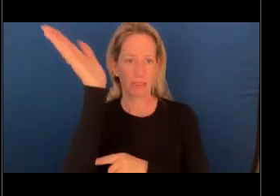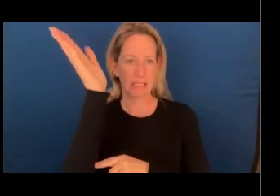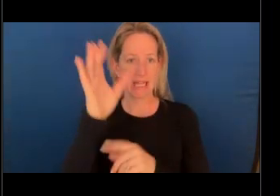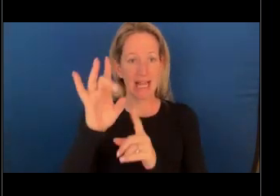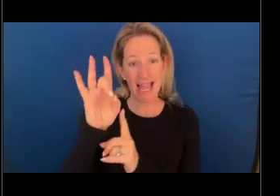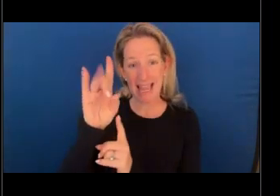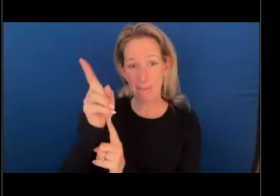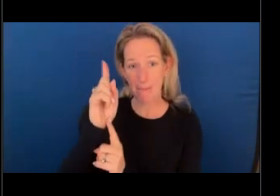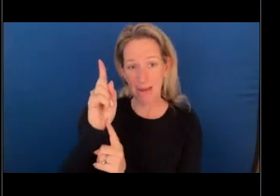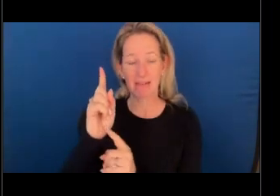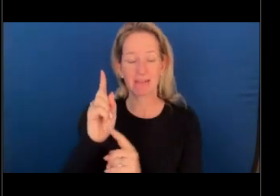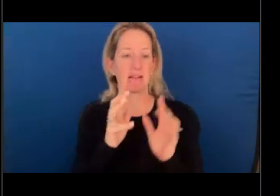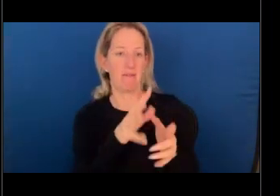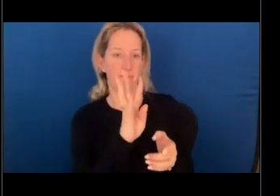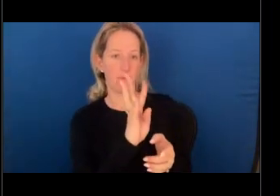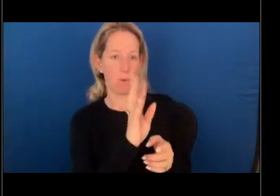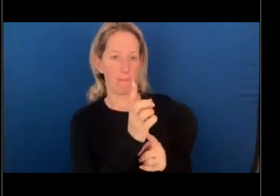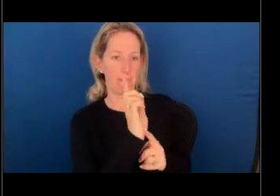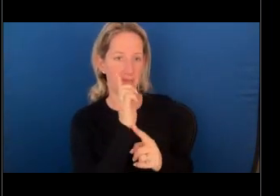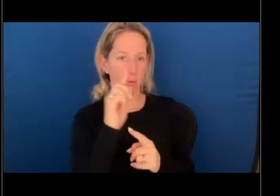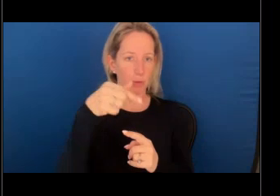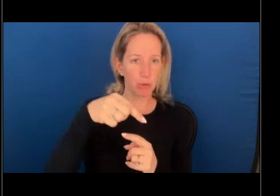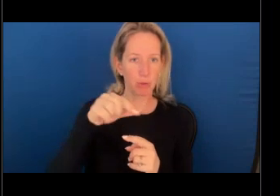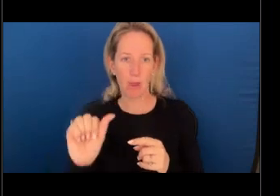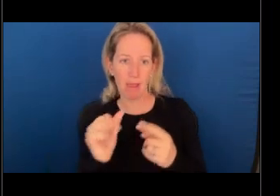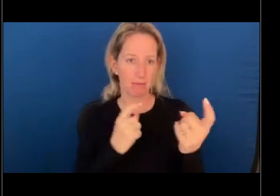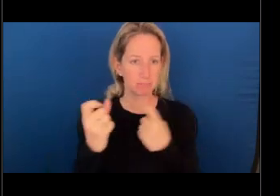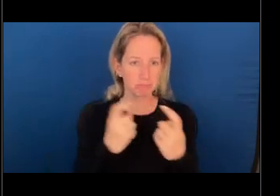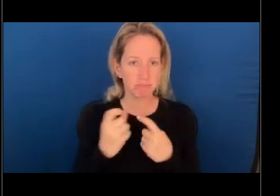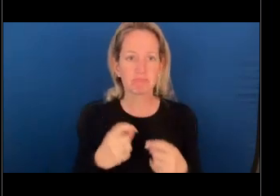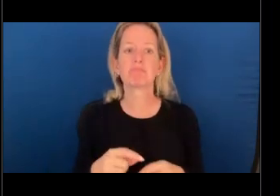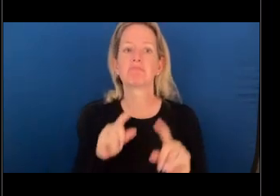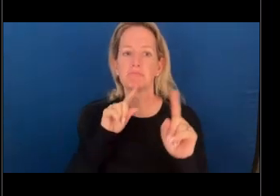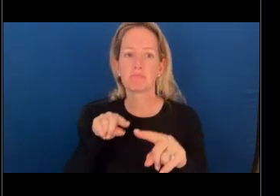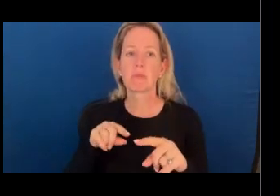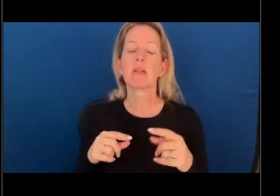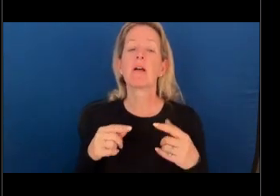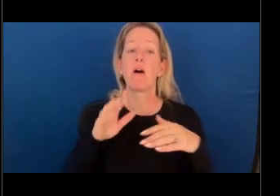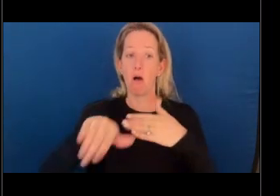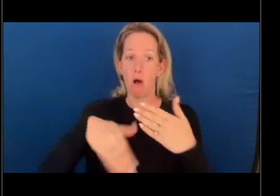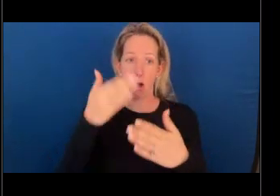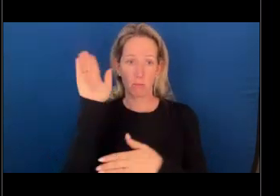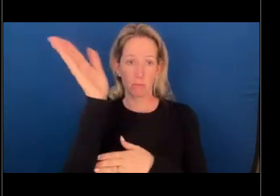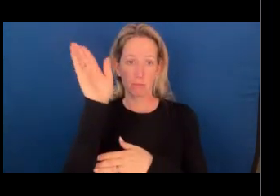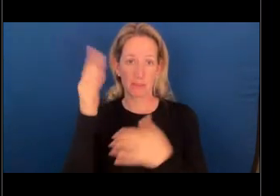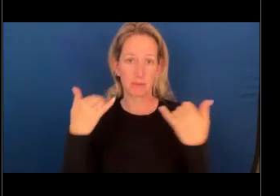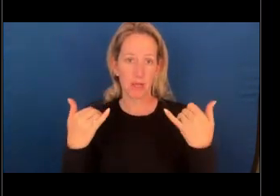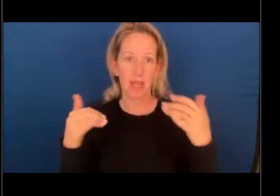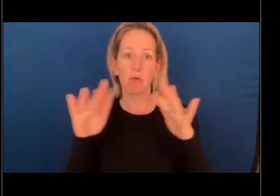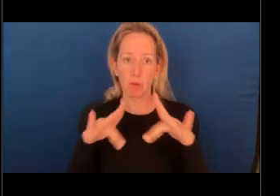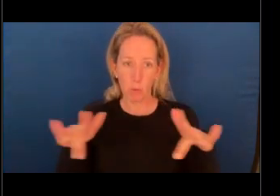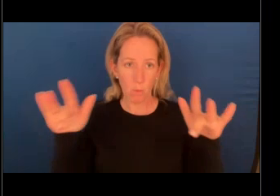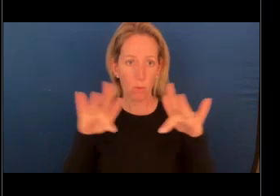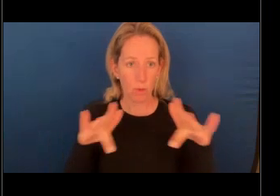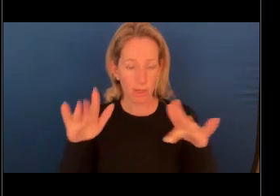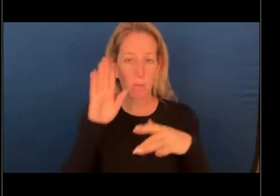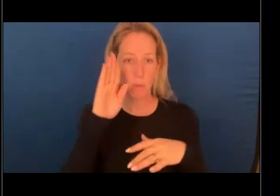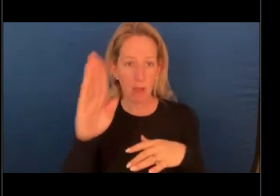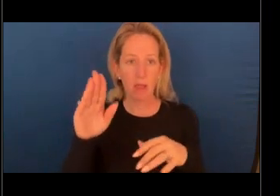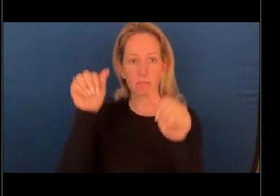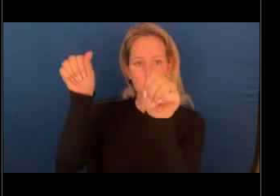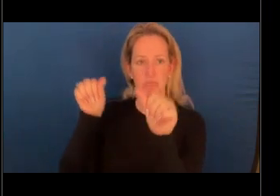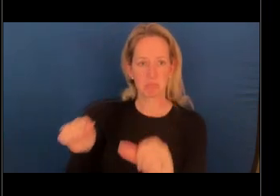for questions afterwards. And all of the presentations today will be recorded and available online on